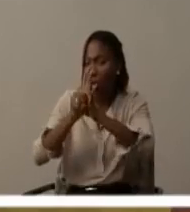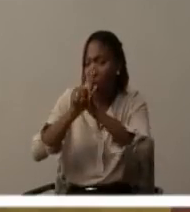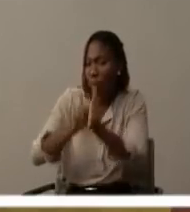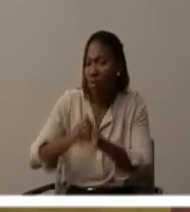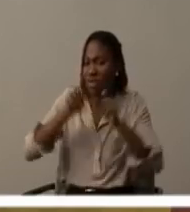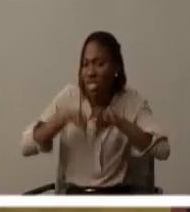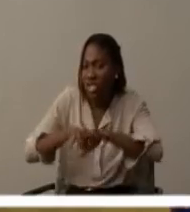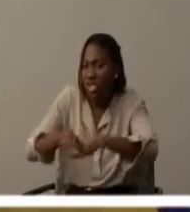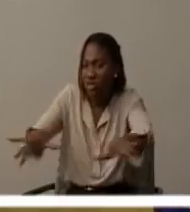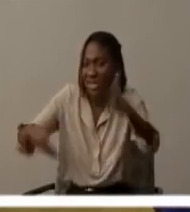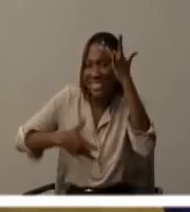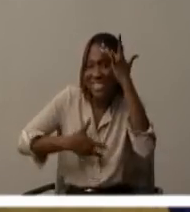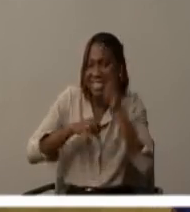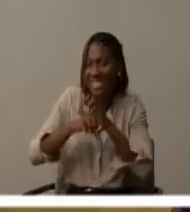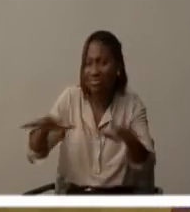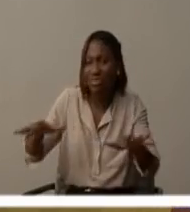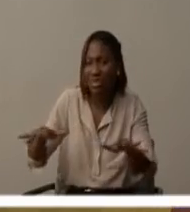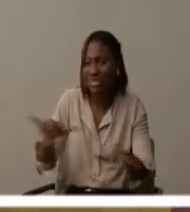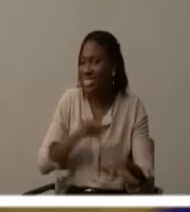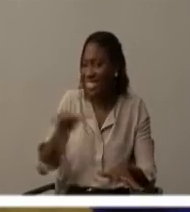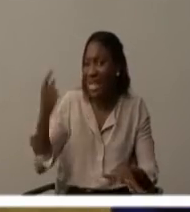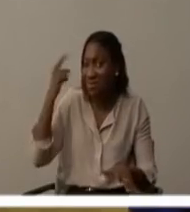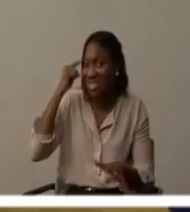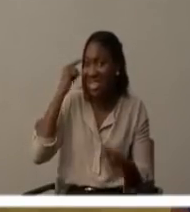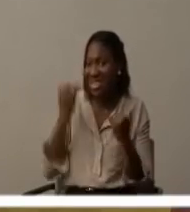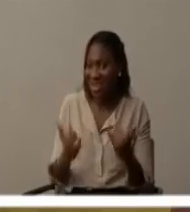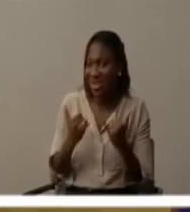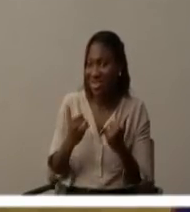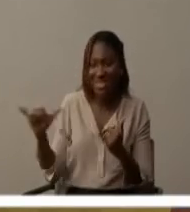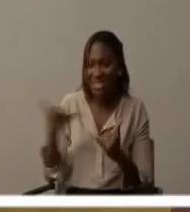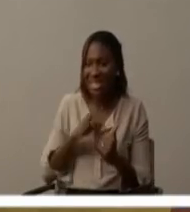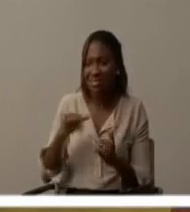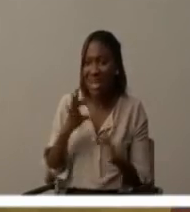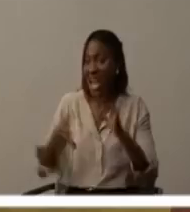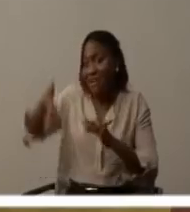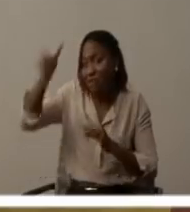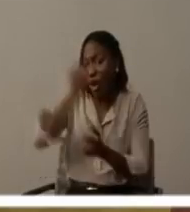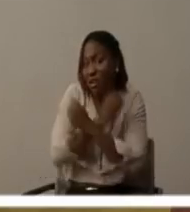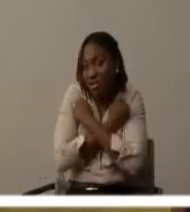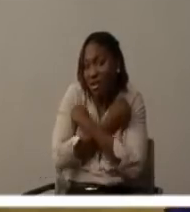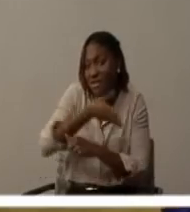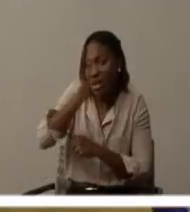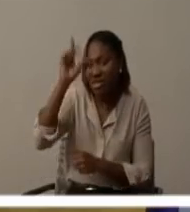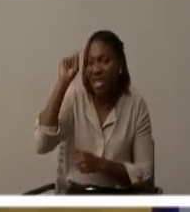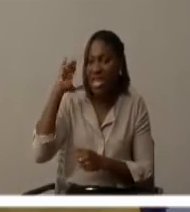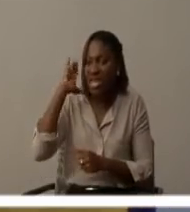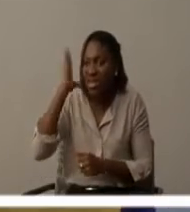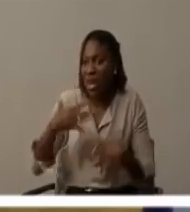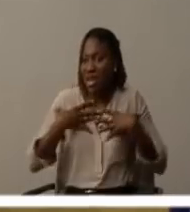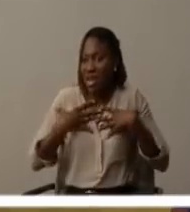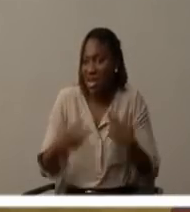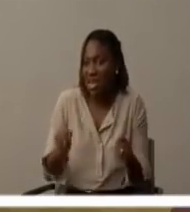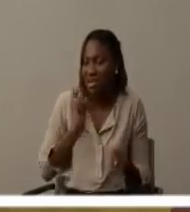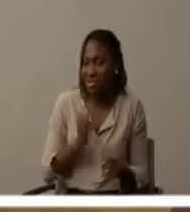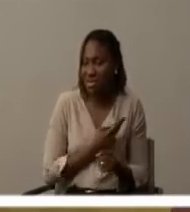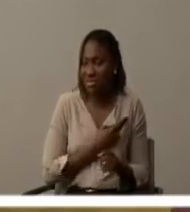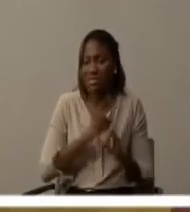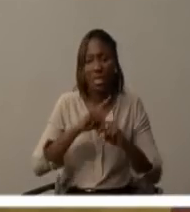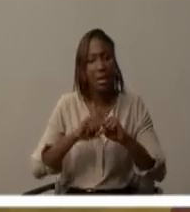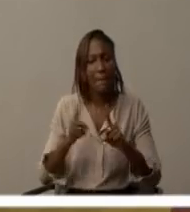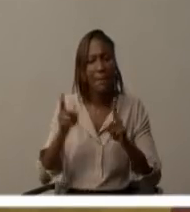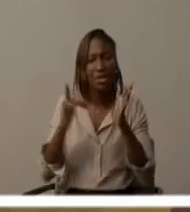stage. If he really loves us, he should have done something to wipe this out already. But Jesus says, because I